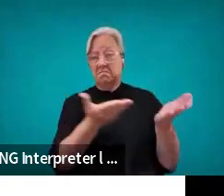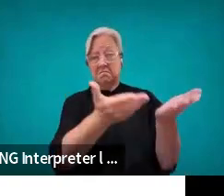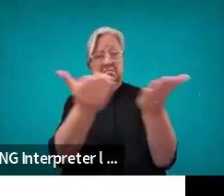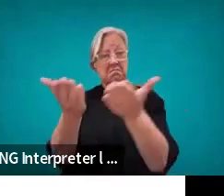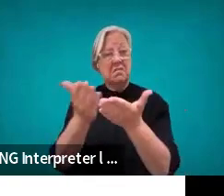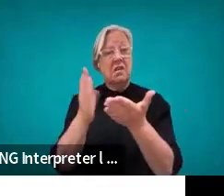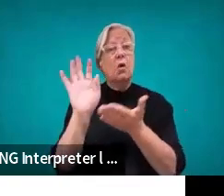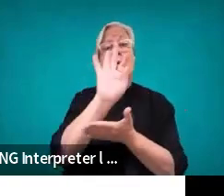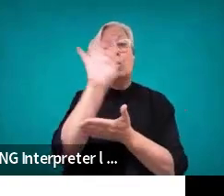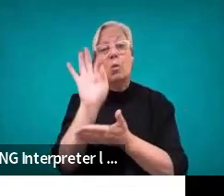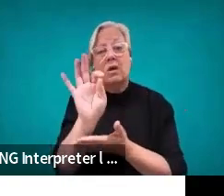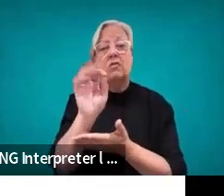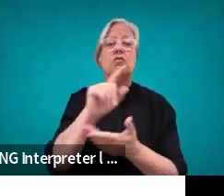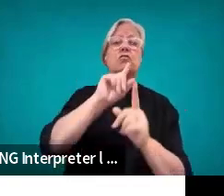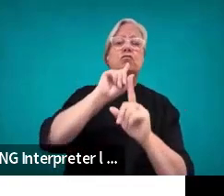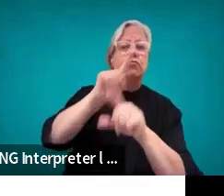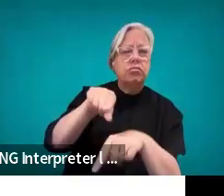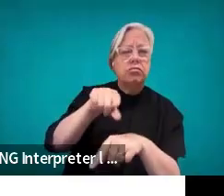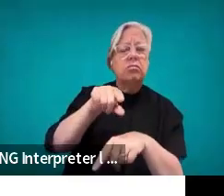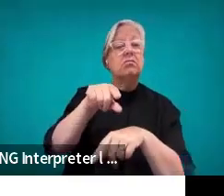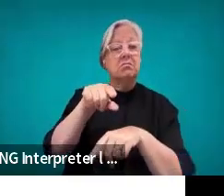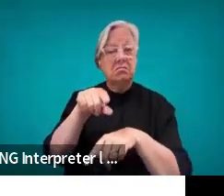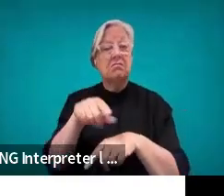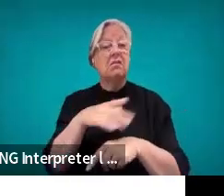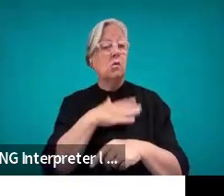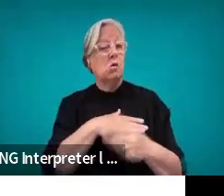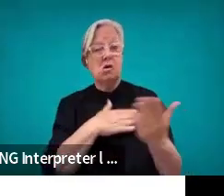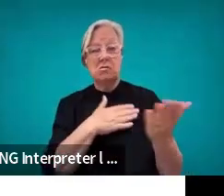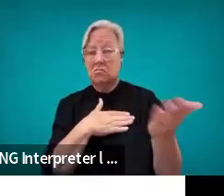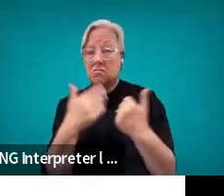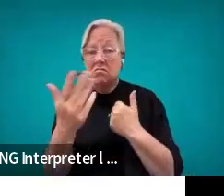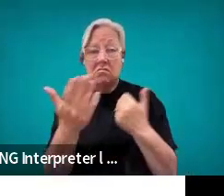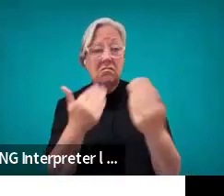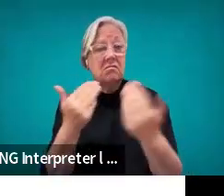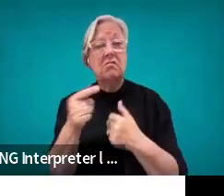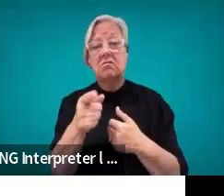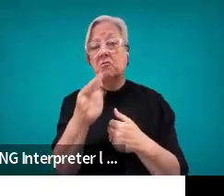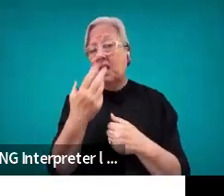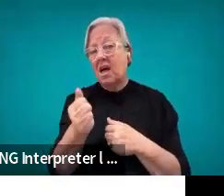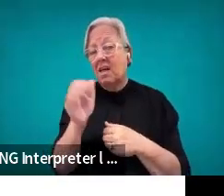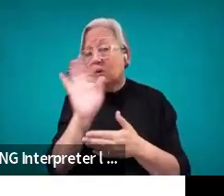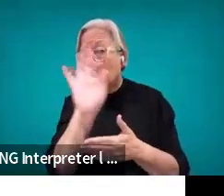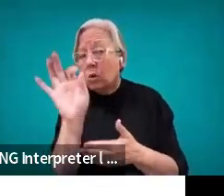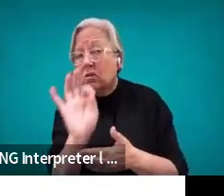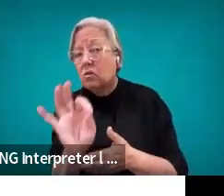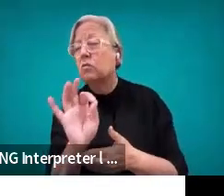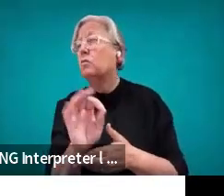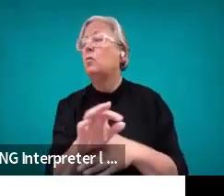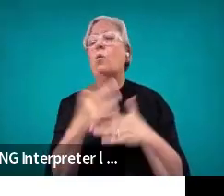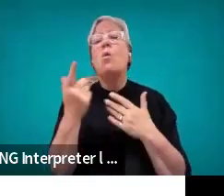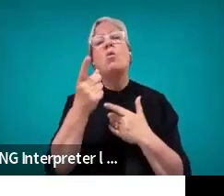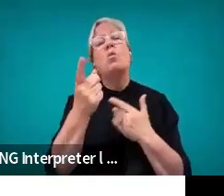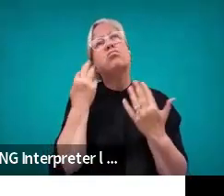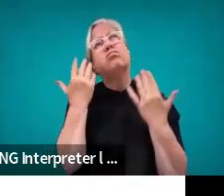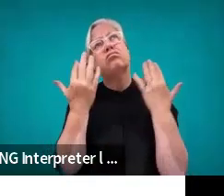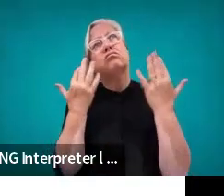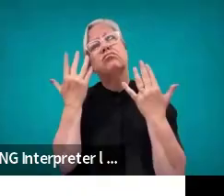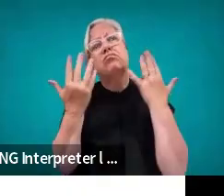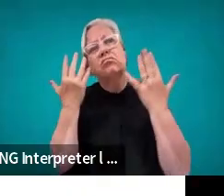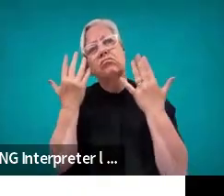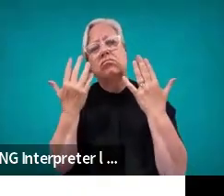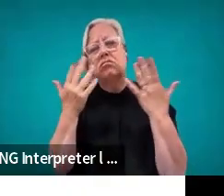answer session to hear from you all if you have any questions or reflections based on what you've